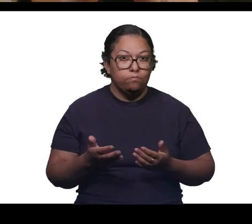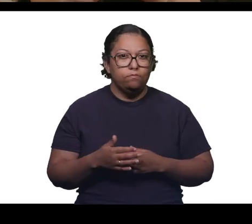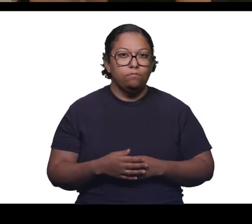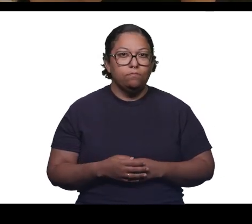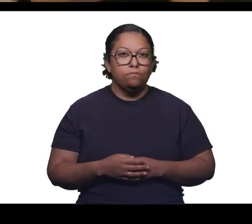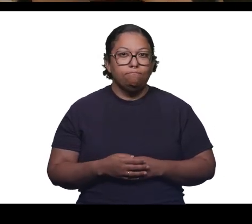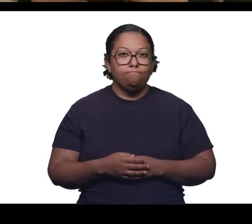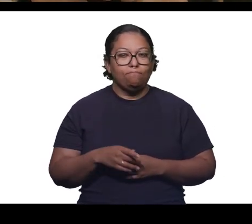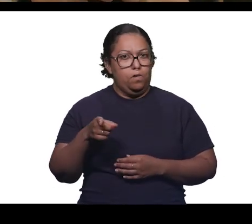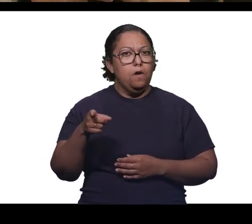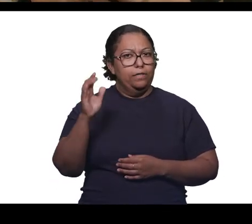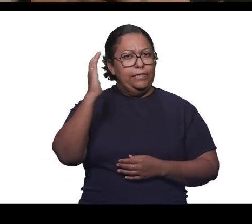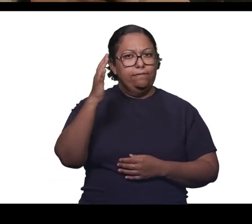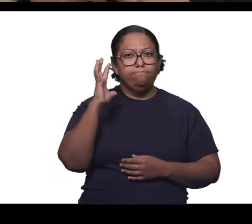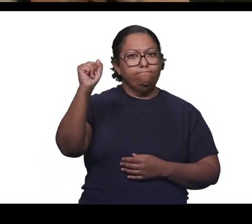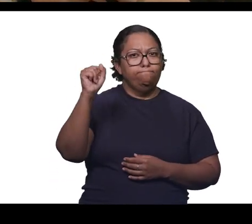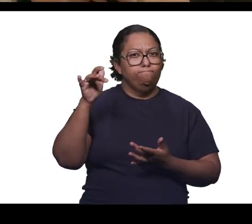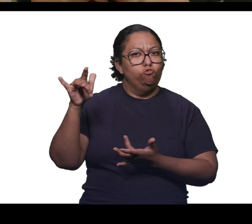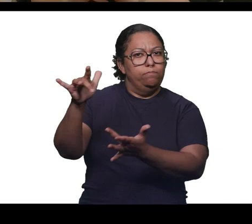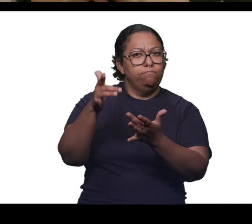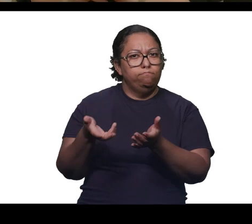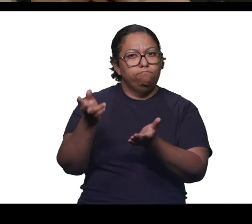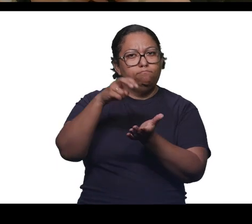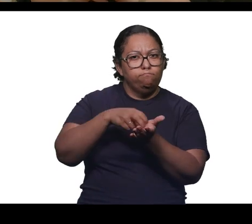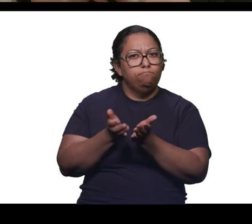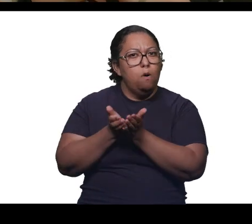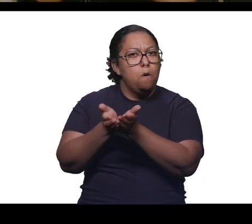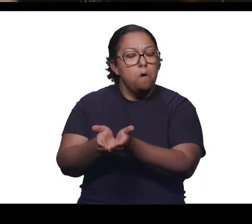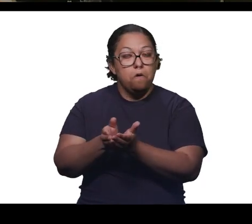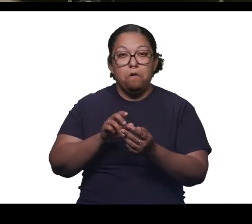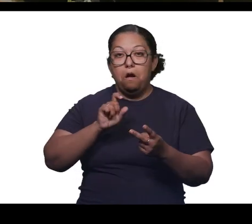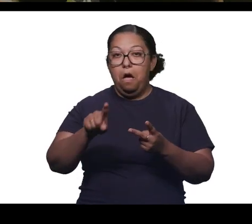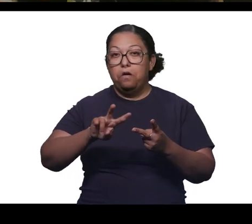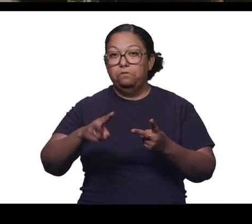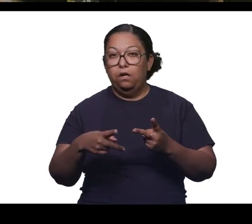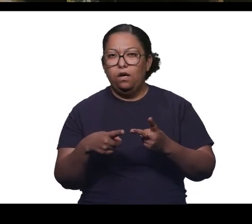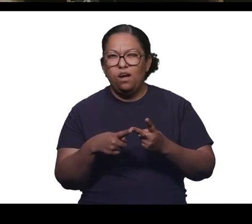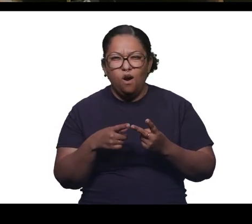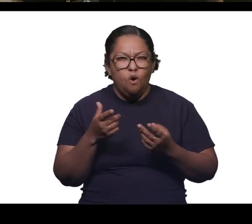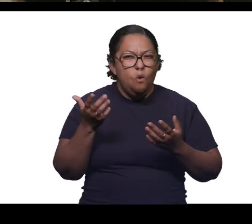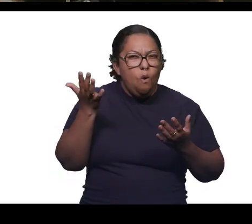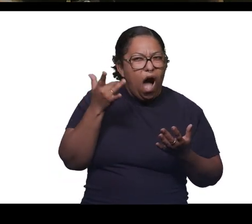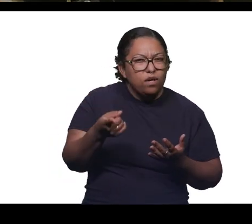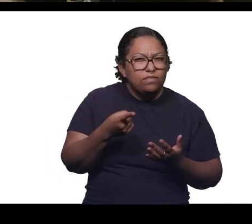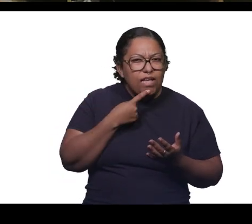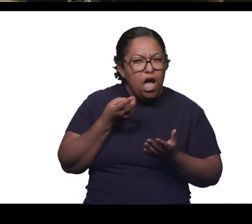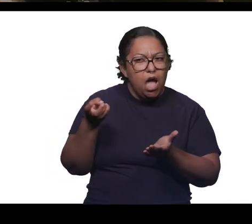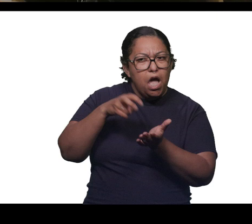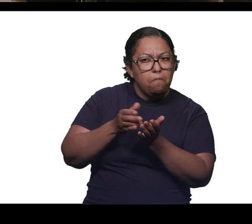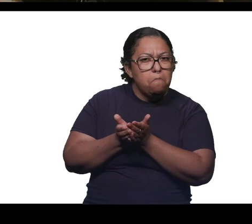We can ask the second question, what do you see that makes you say that he's on a boat? I always tell the kids it's like we're playing art